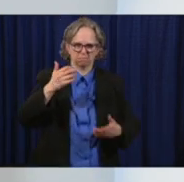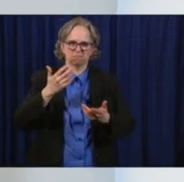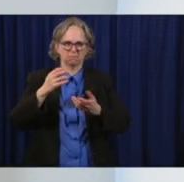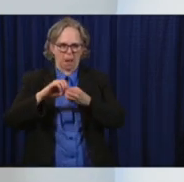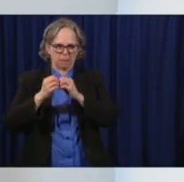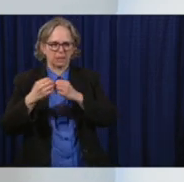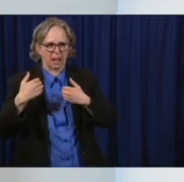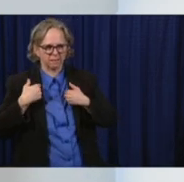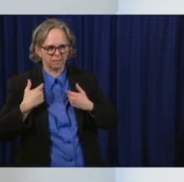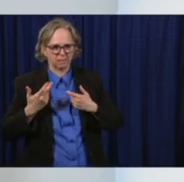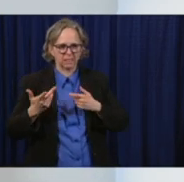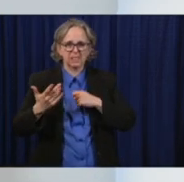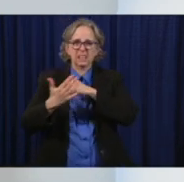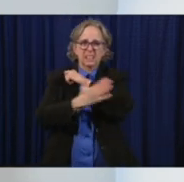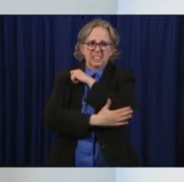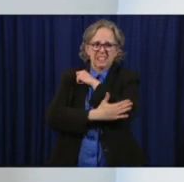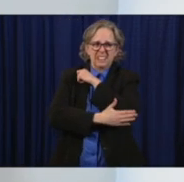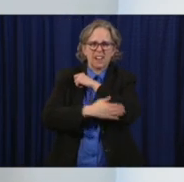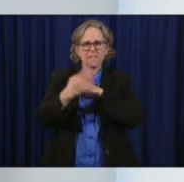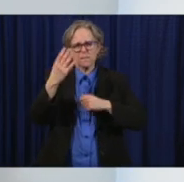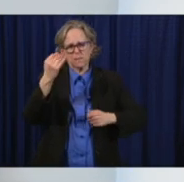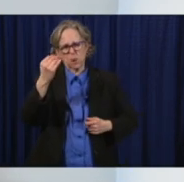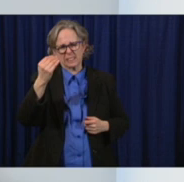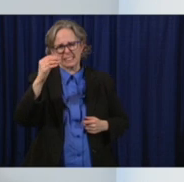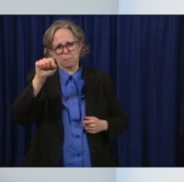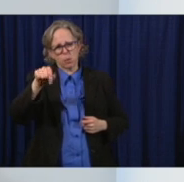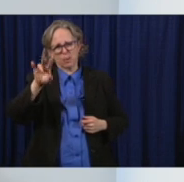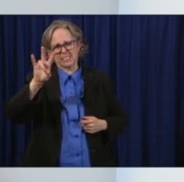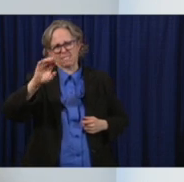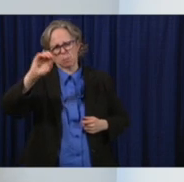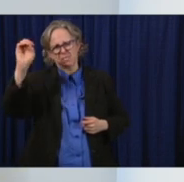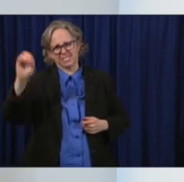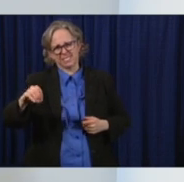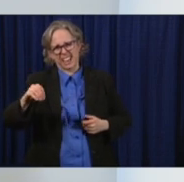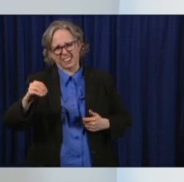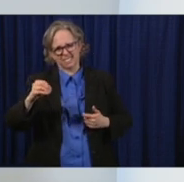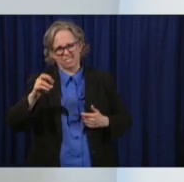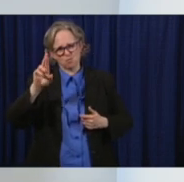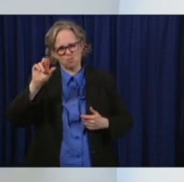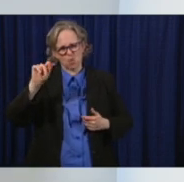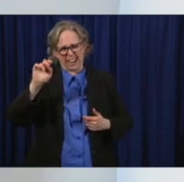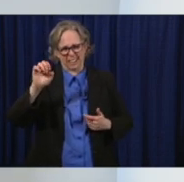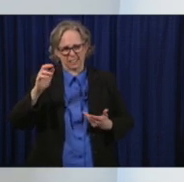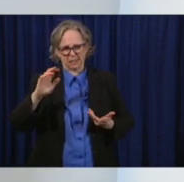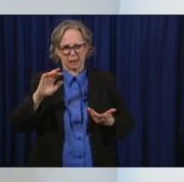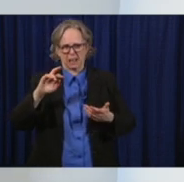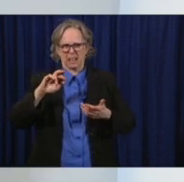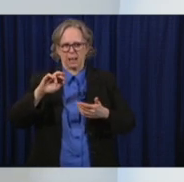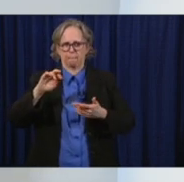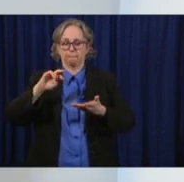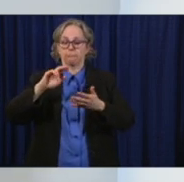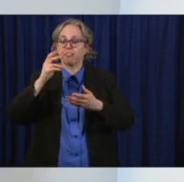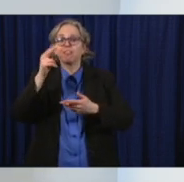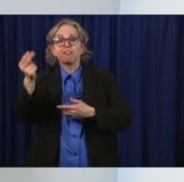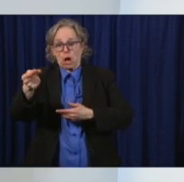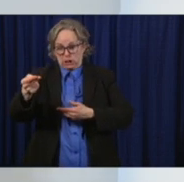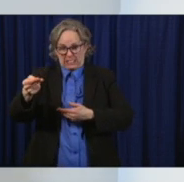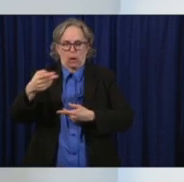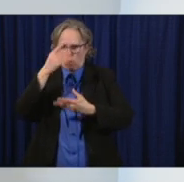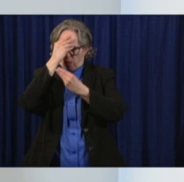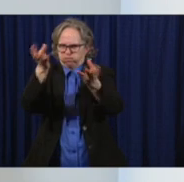during the last report. We'll have a new one on Thursday. They're only expected to